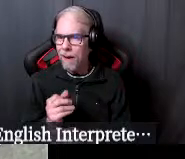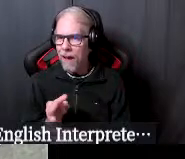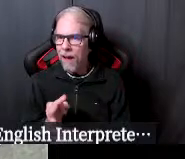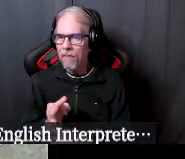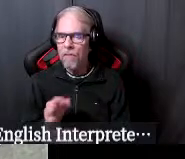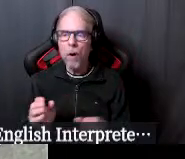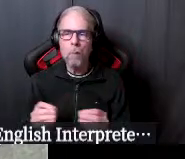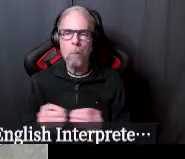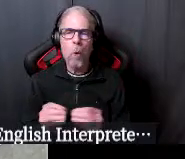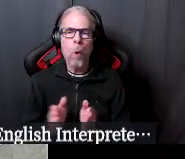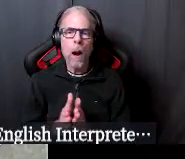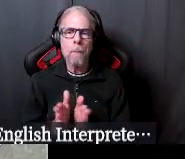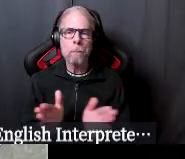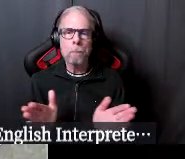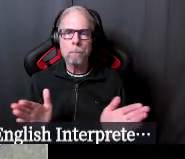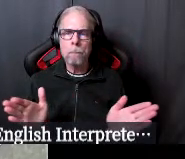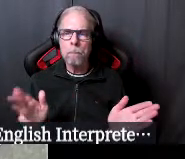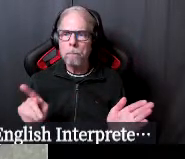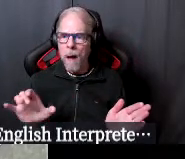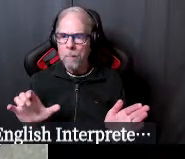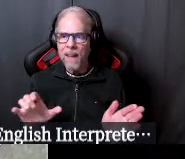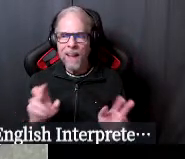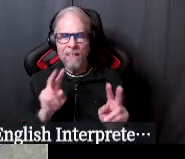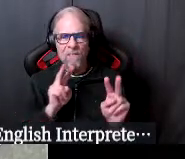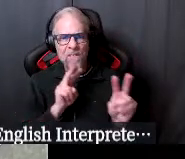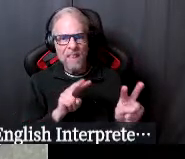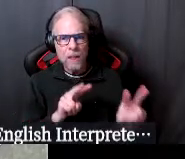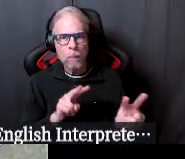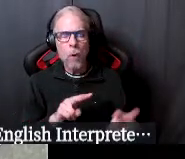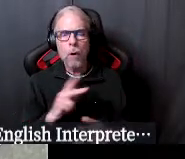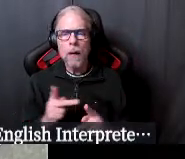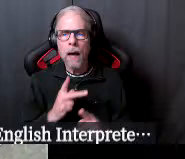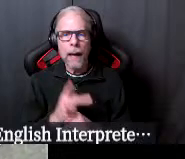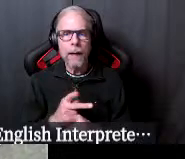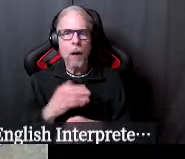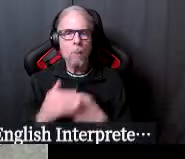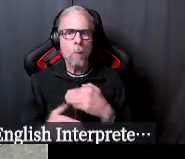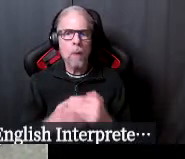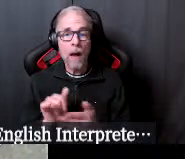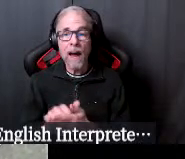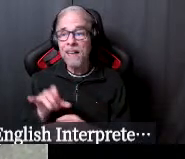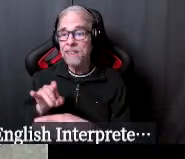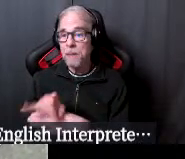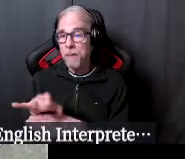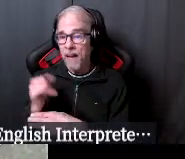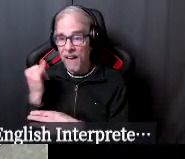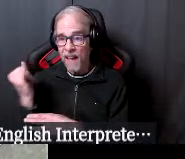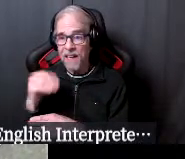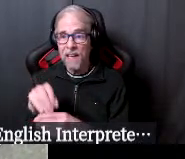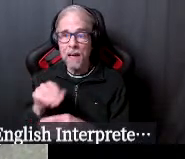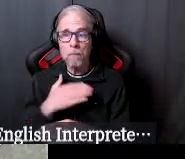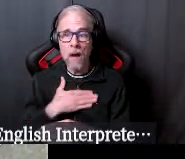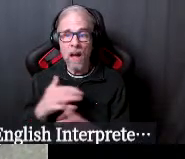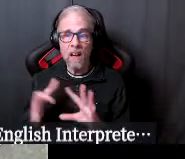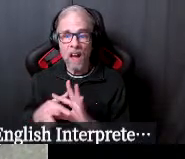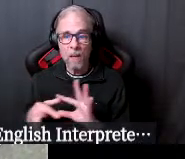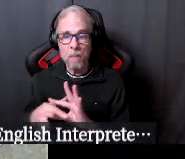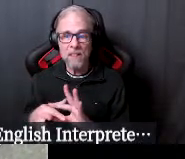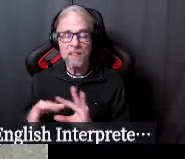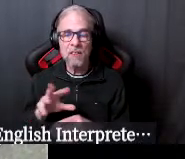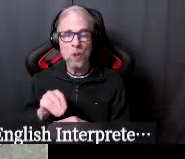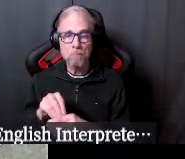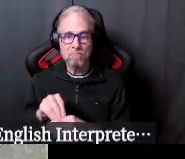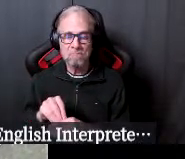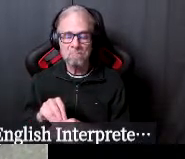publicly visible kind of process, which I kind of submitted an idea in my comments. But